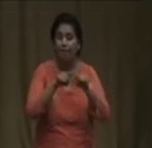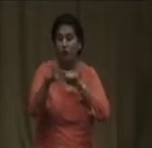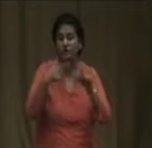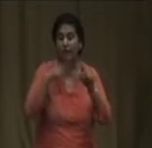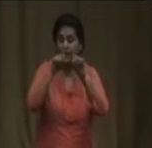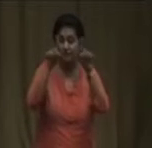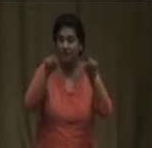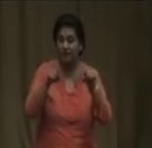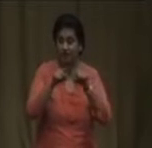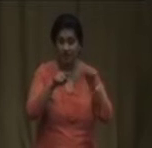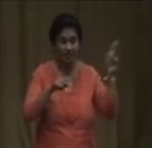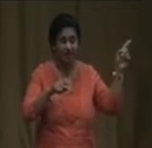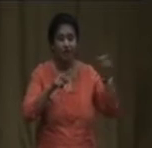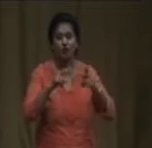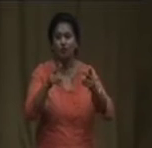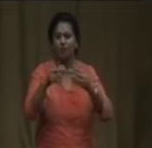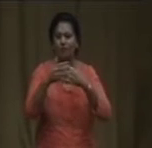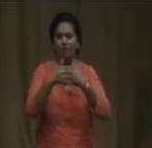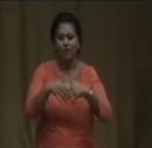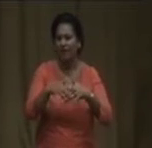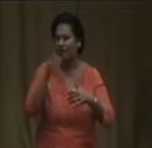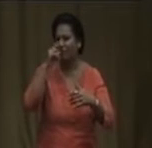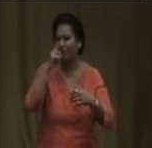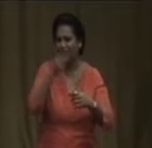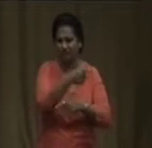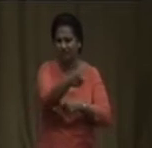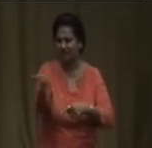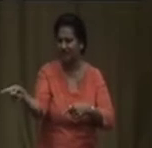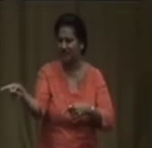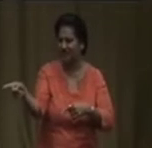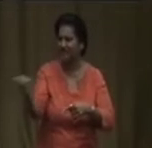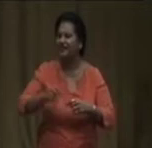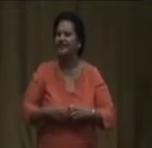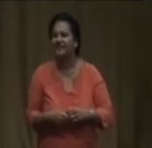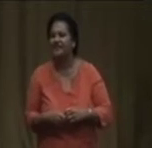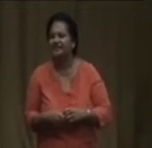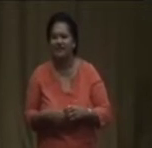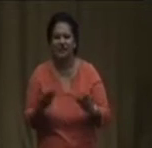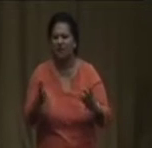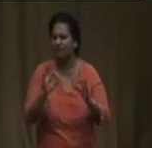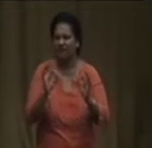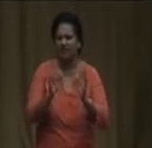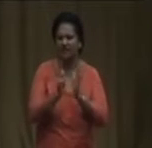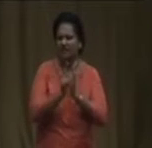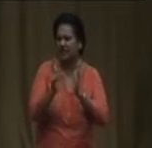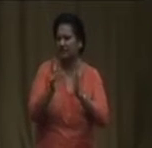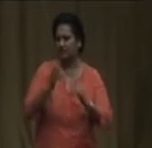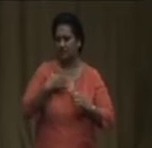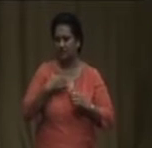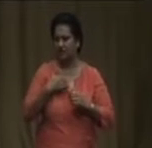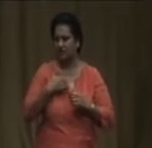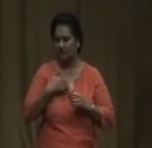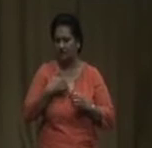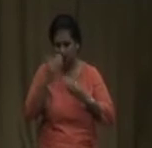images are dedicated to the public domain, which means legally there's no legal obligation from my end to